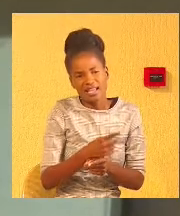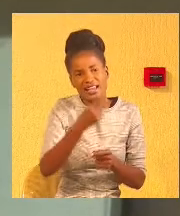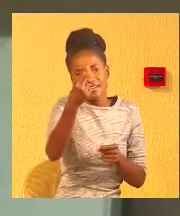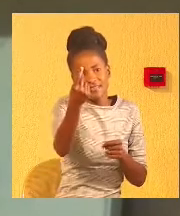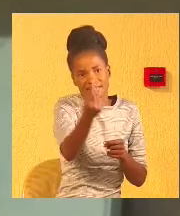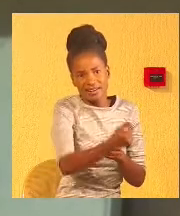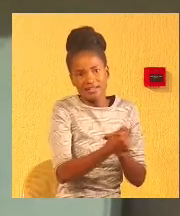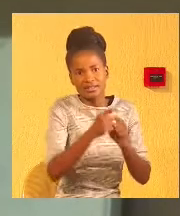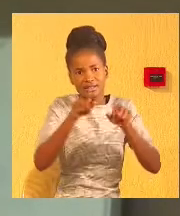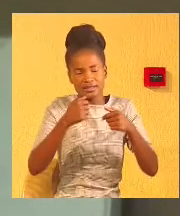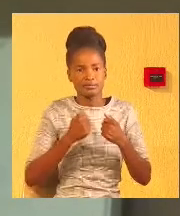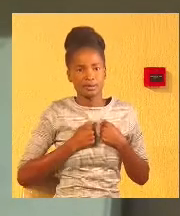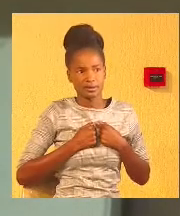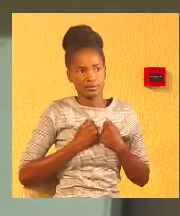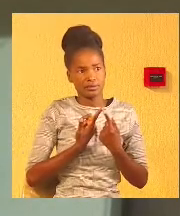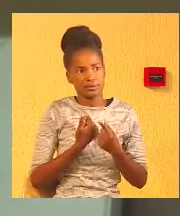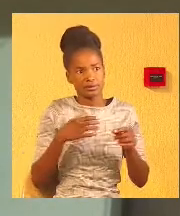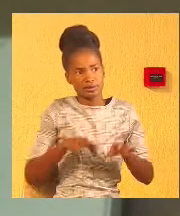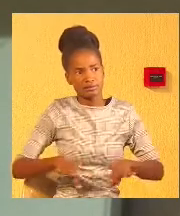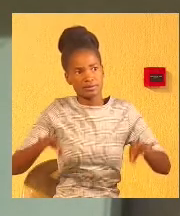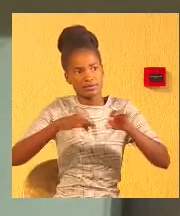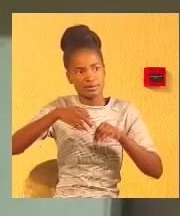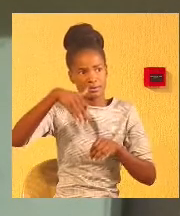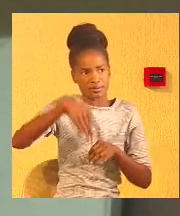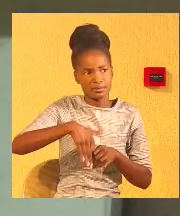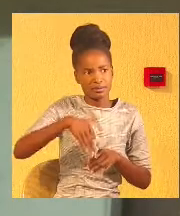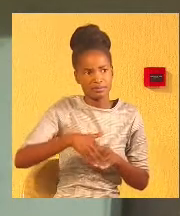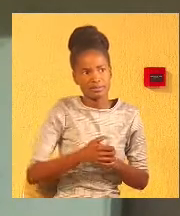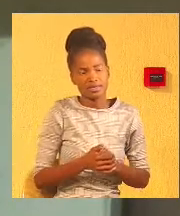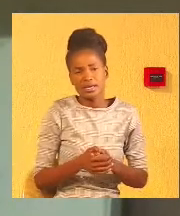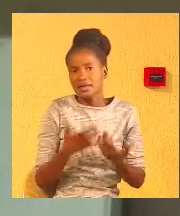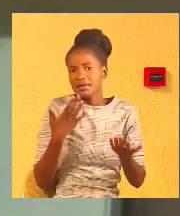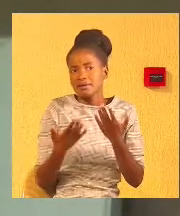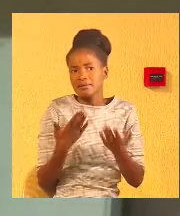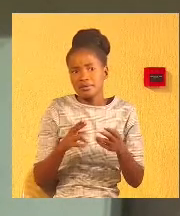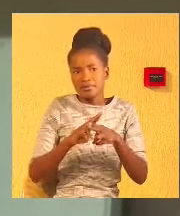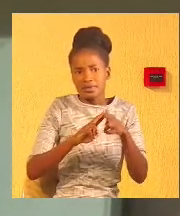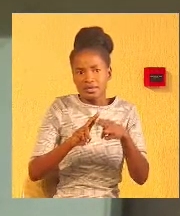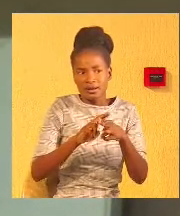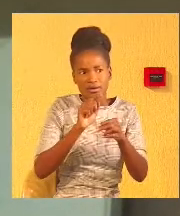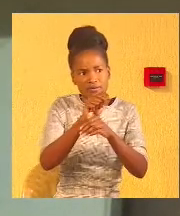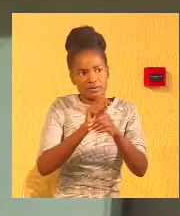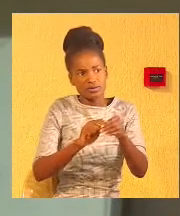this produce, maybe through Fresh Hub or whatever arrangement that